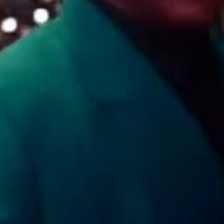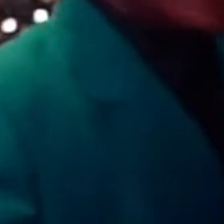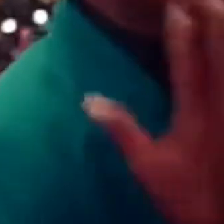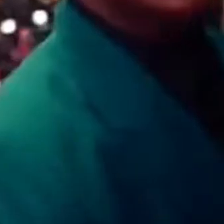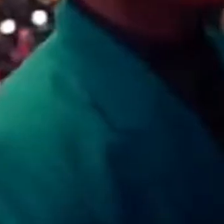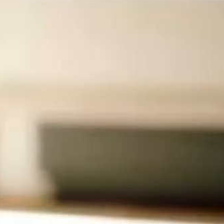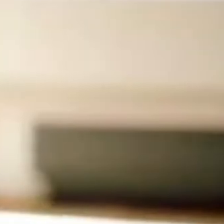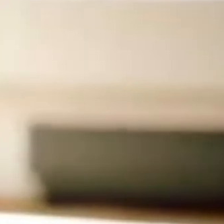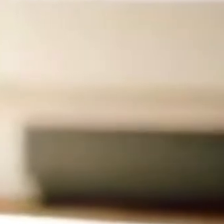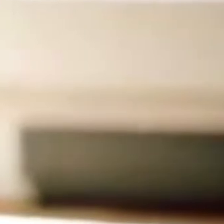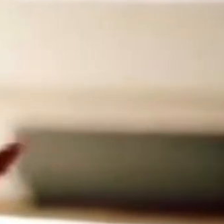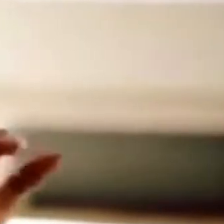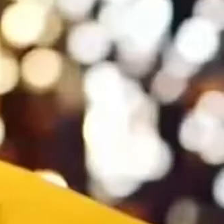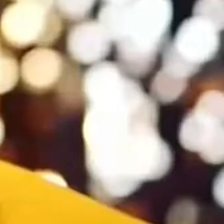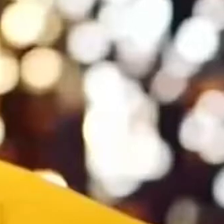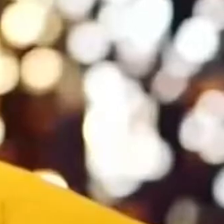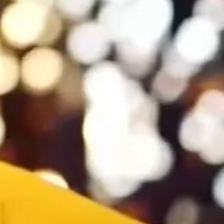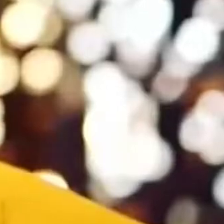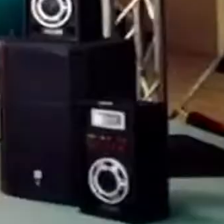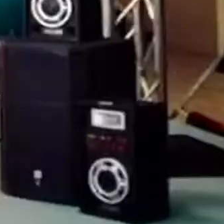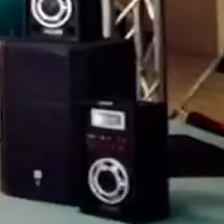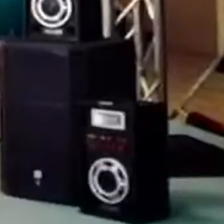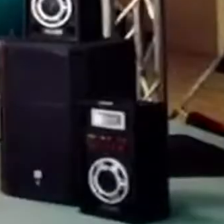Soca. Soca.